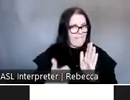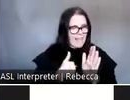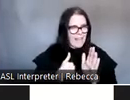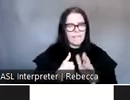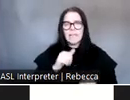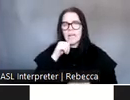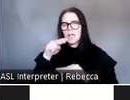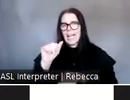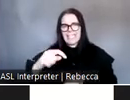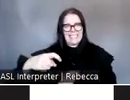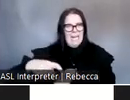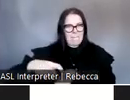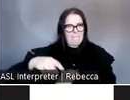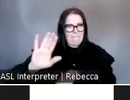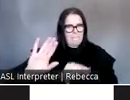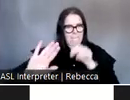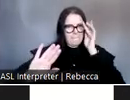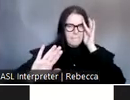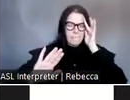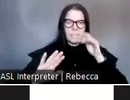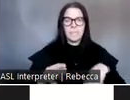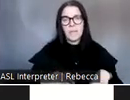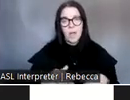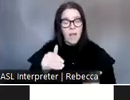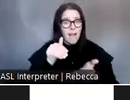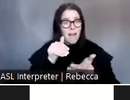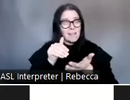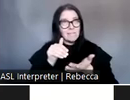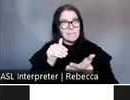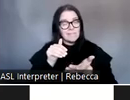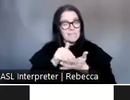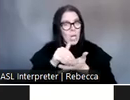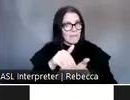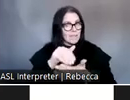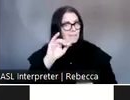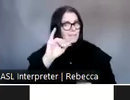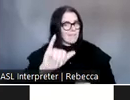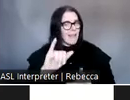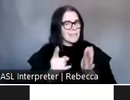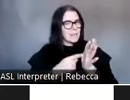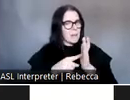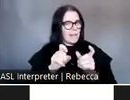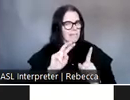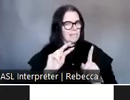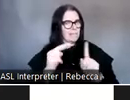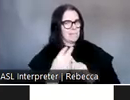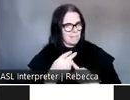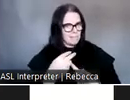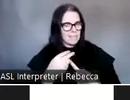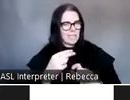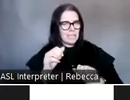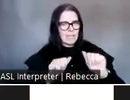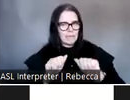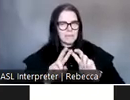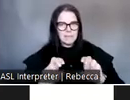And clearly that sometimes requires a really different view of assessment. And I say this especially for